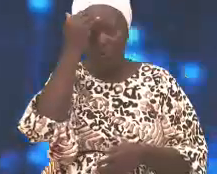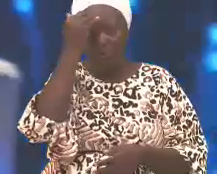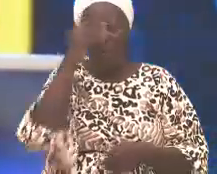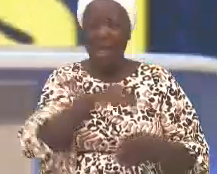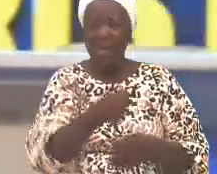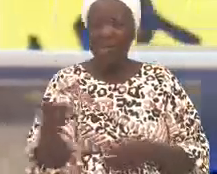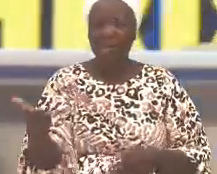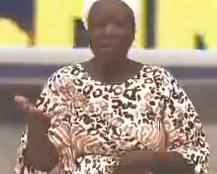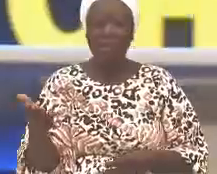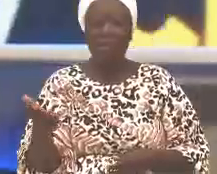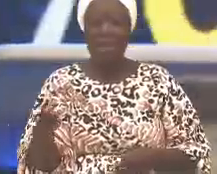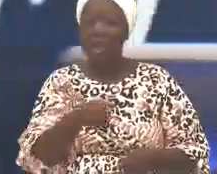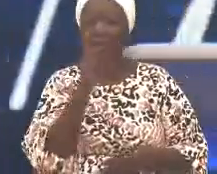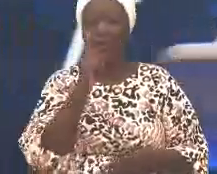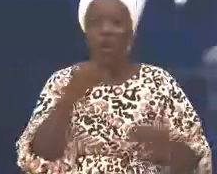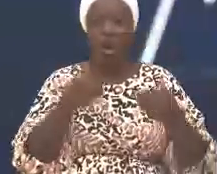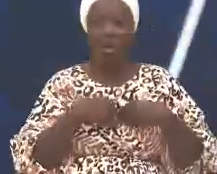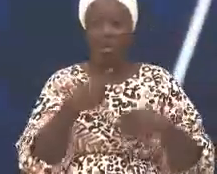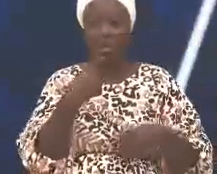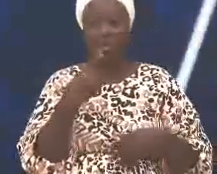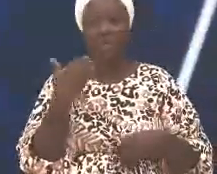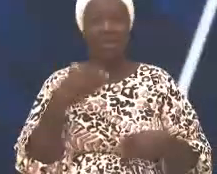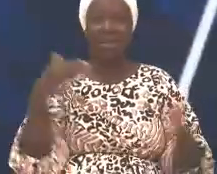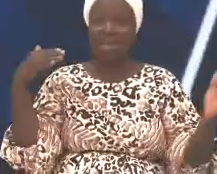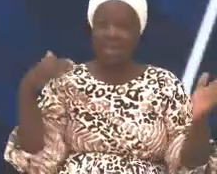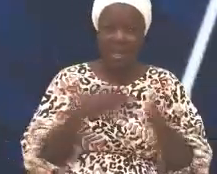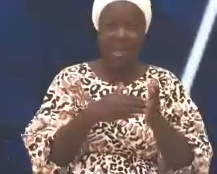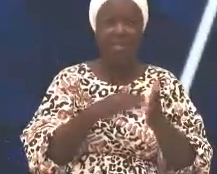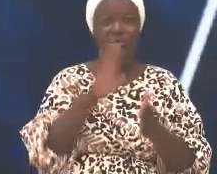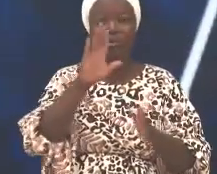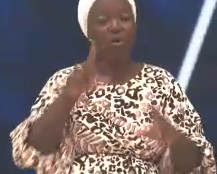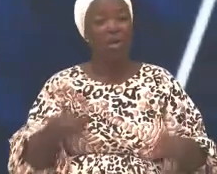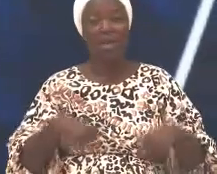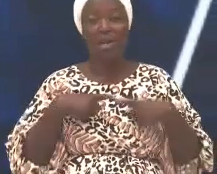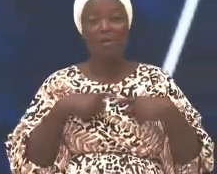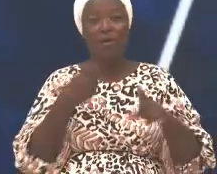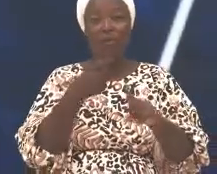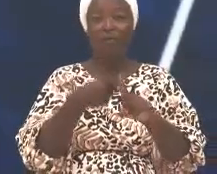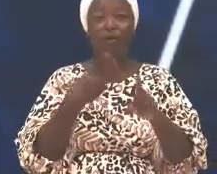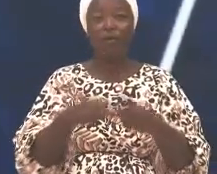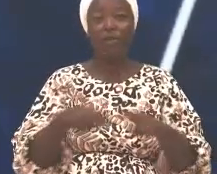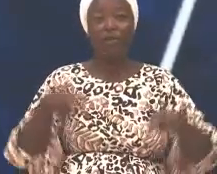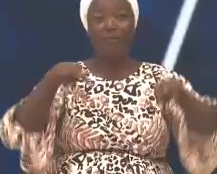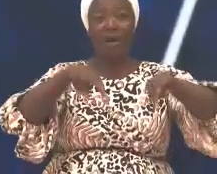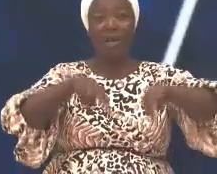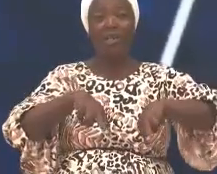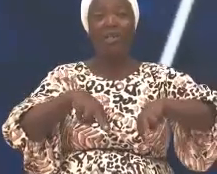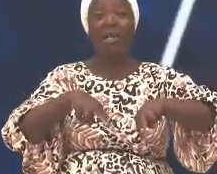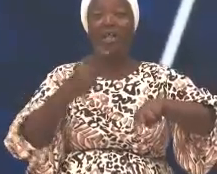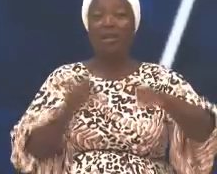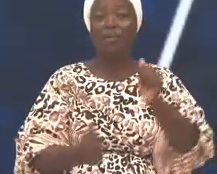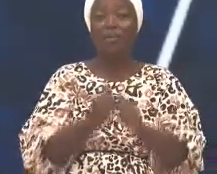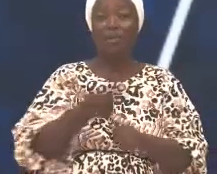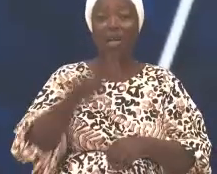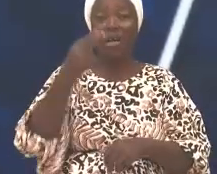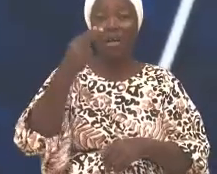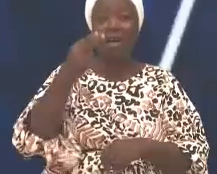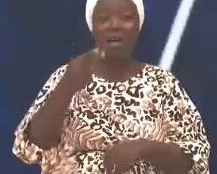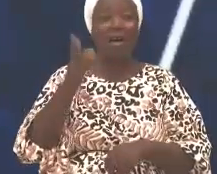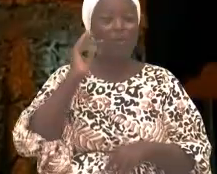anything anybody has spoken against your life from the valley, the Most High will cancel